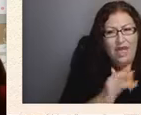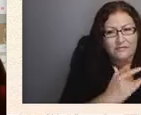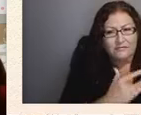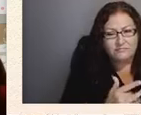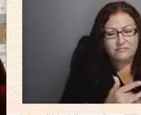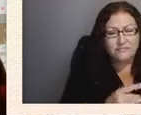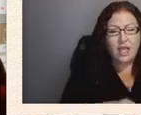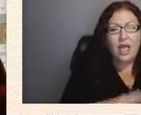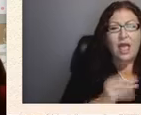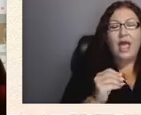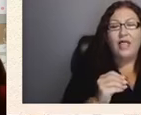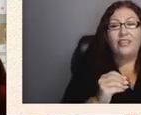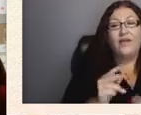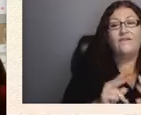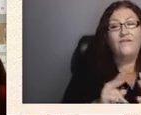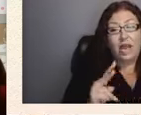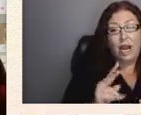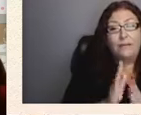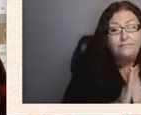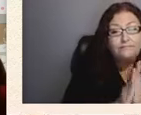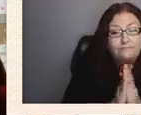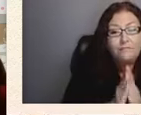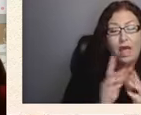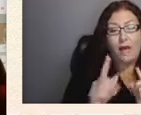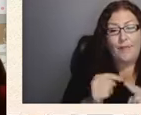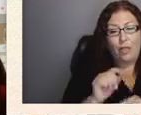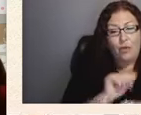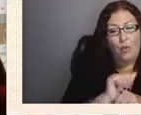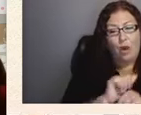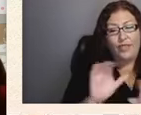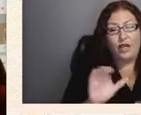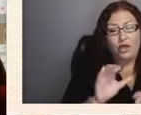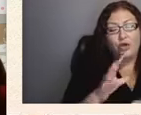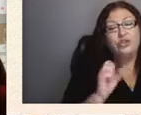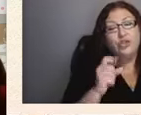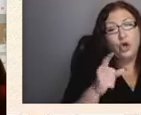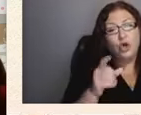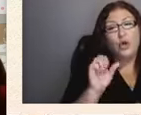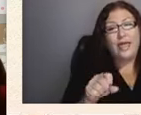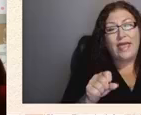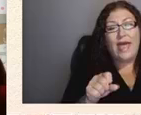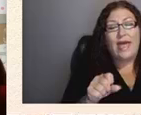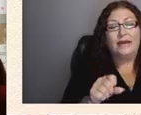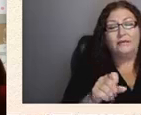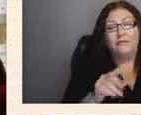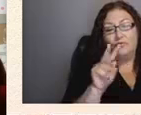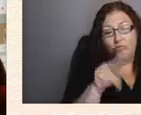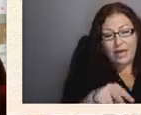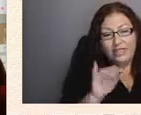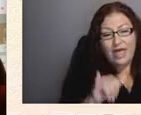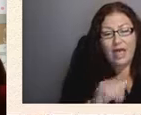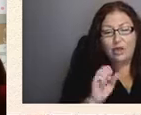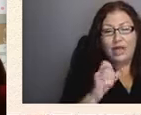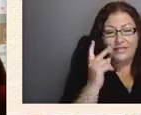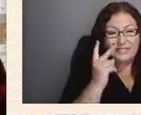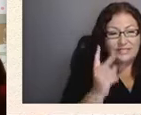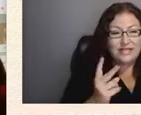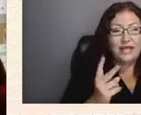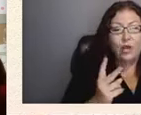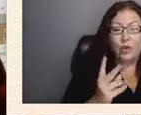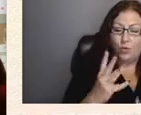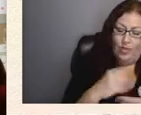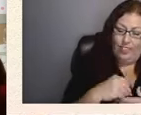very passionate about the work that they do. And so you can take these, you can read these, you can look within yourself